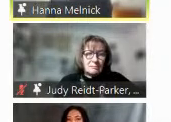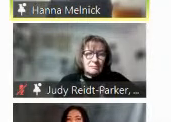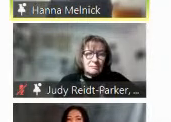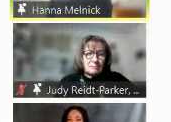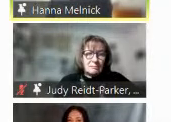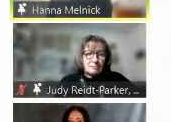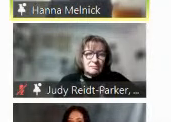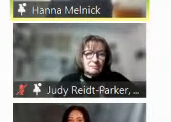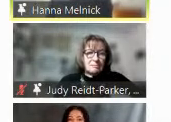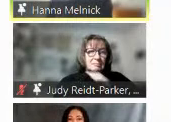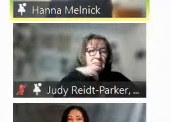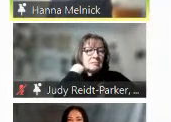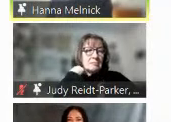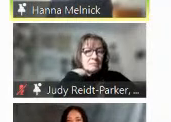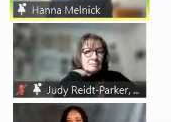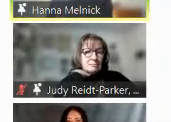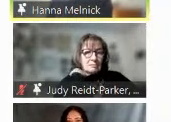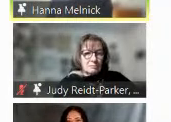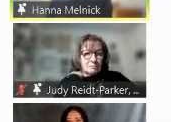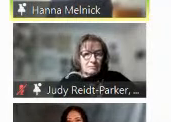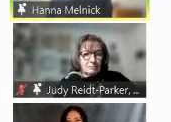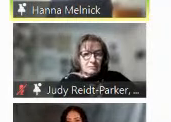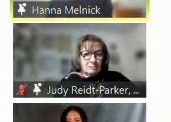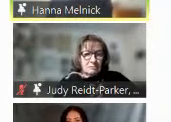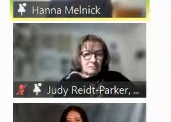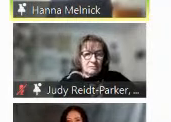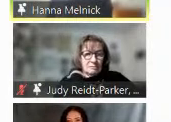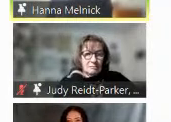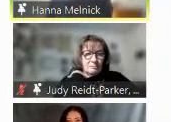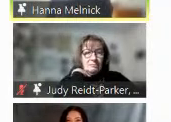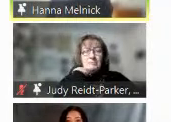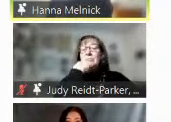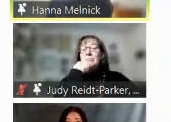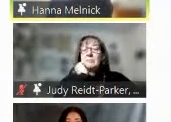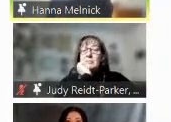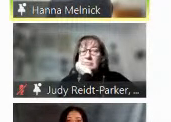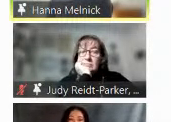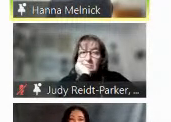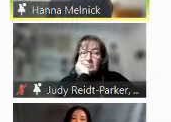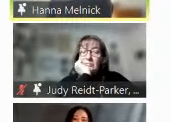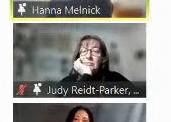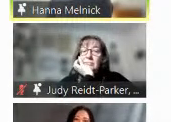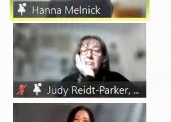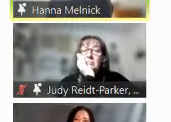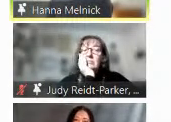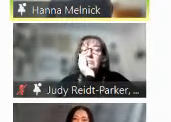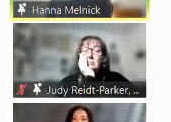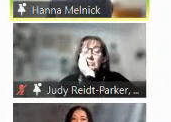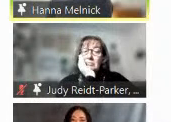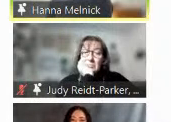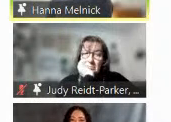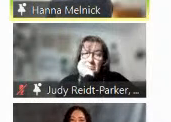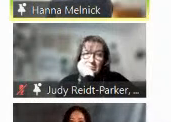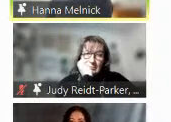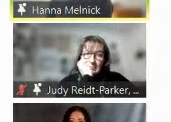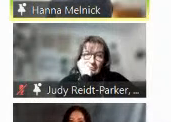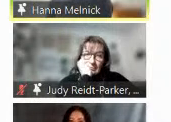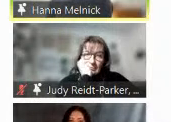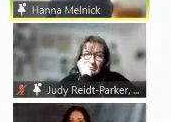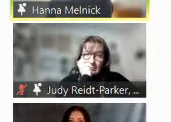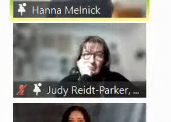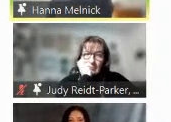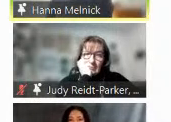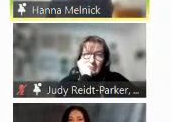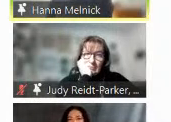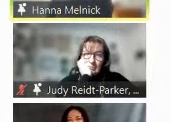that they need to have at least 12 units of early childhood coursework and 50 days of experience. And then within 10 years, they